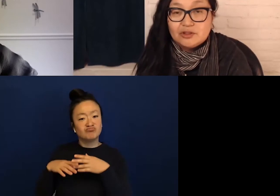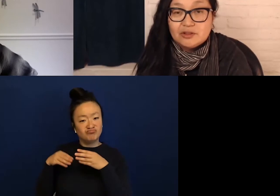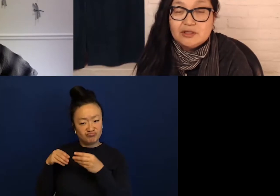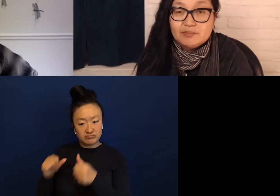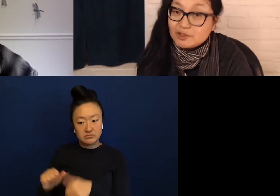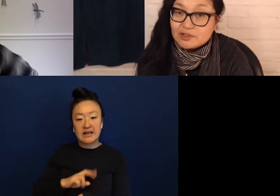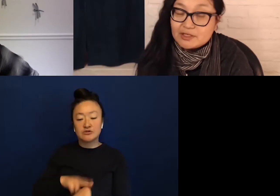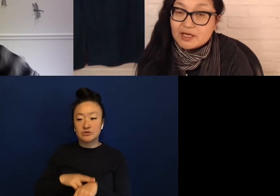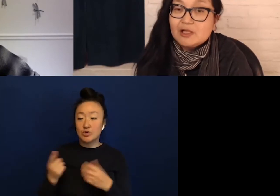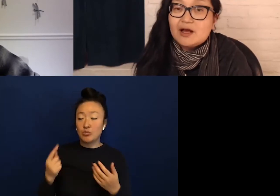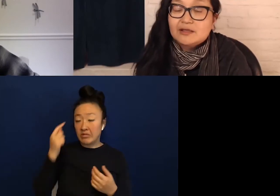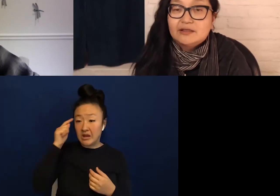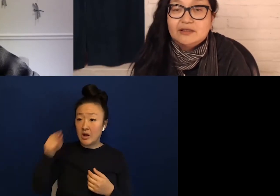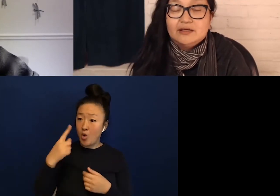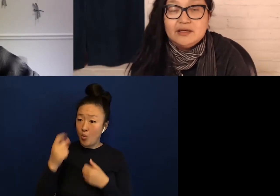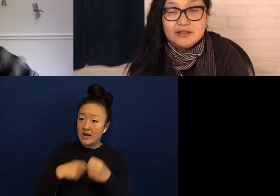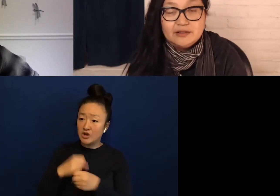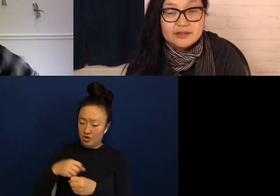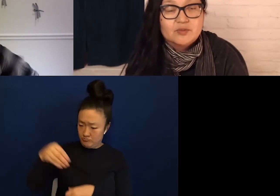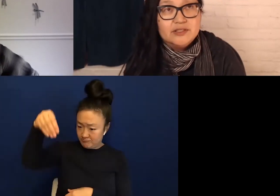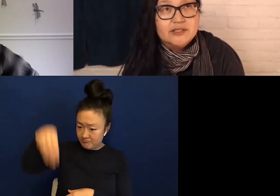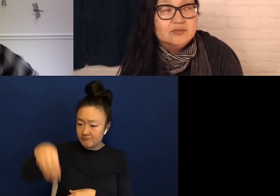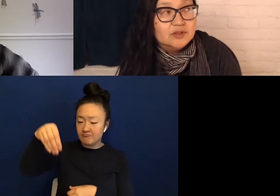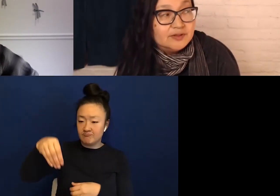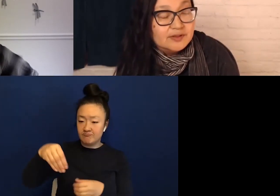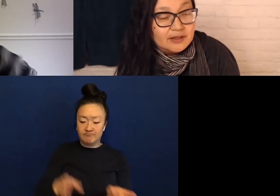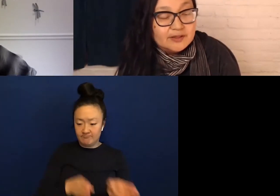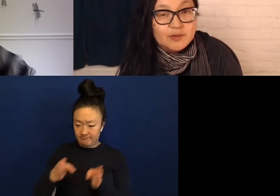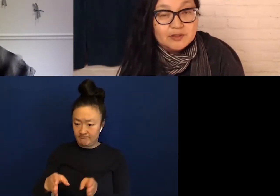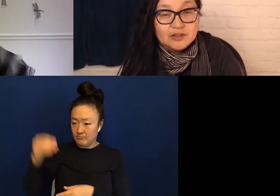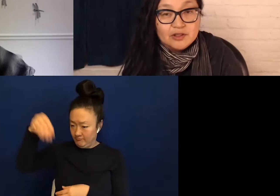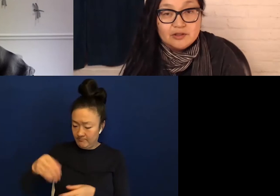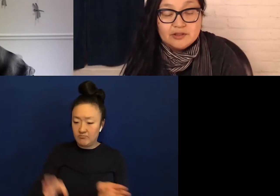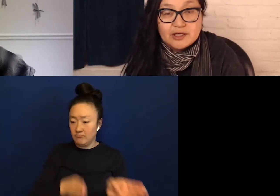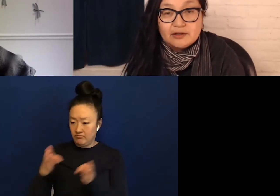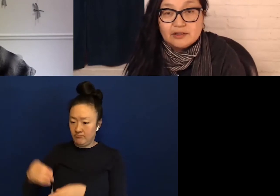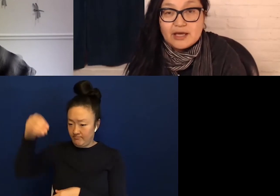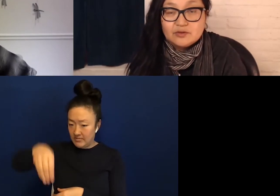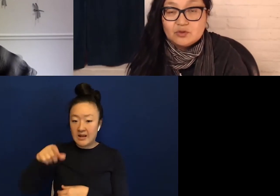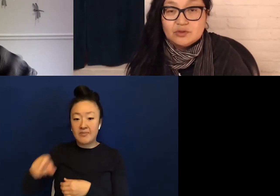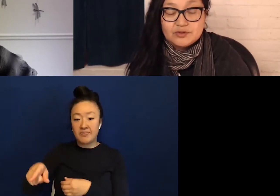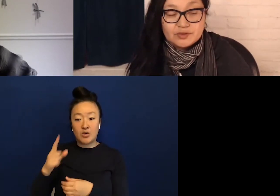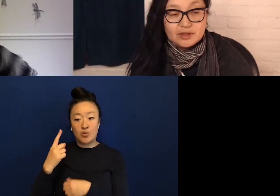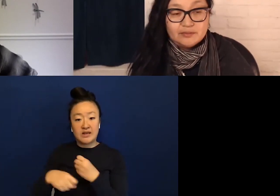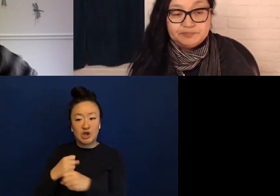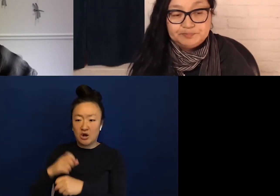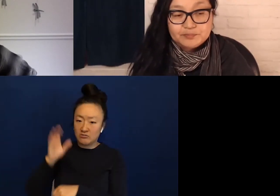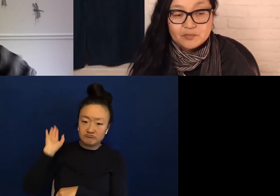a year punching that time clock. And then the next one he did was he spent a year entirely